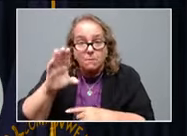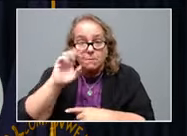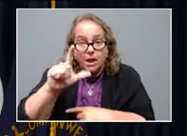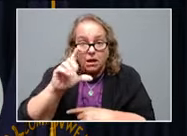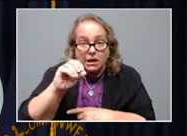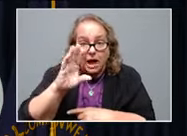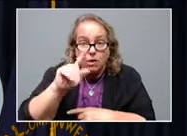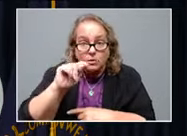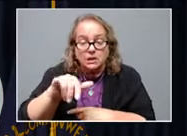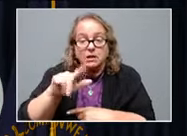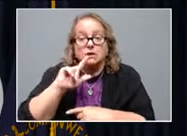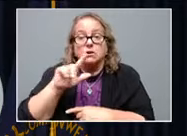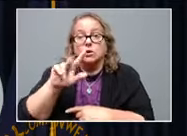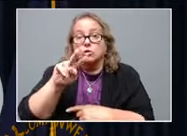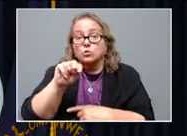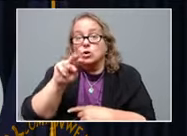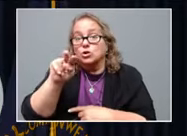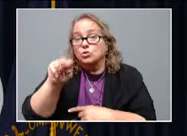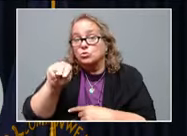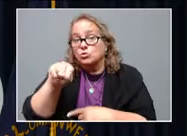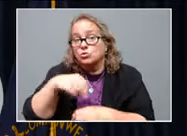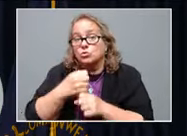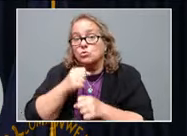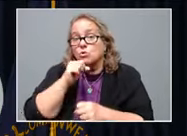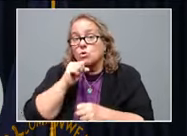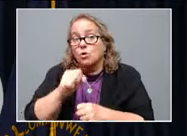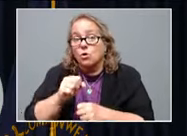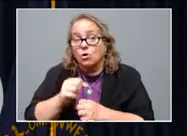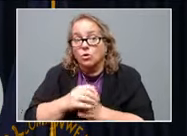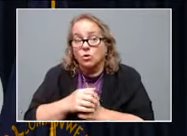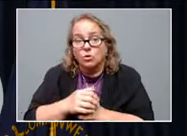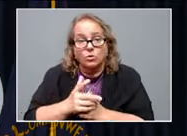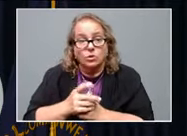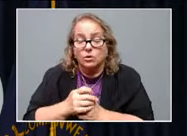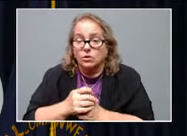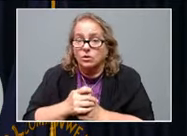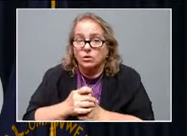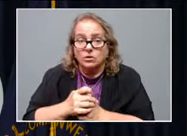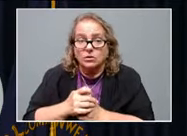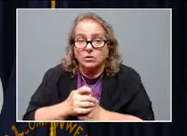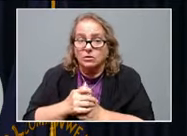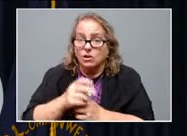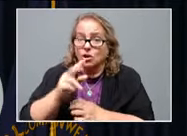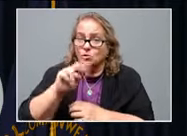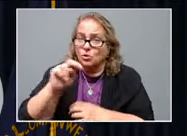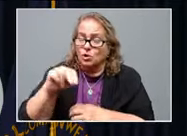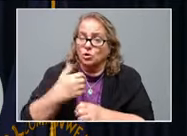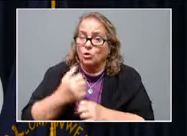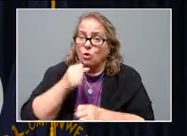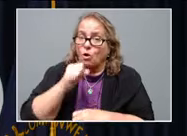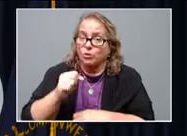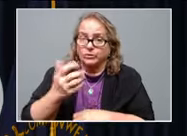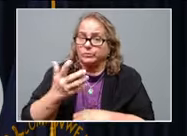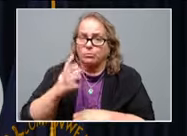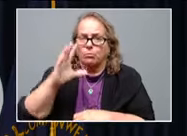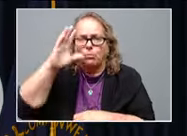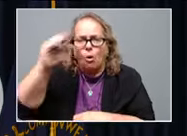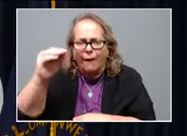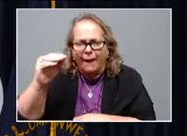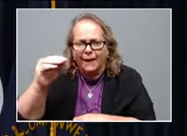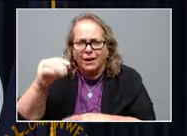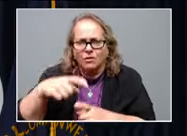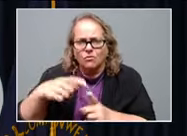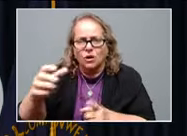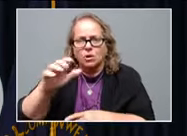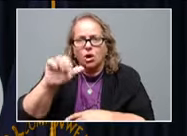a 22-year-old, it's hard to call that individual a man, a 22-year-old boy from Carter County,